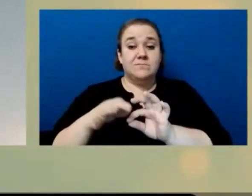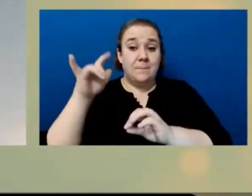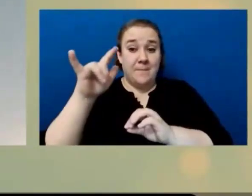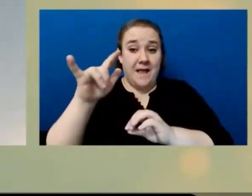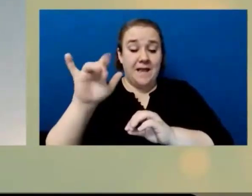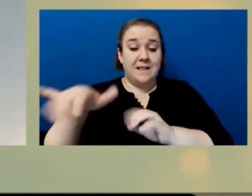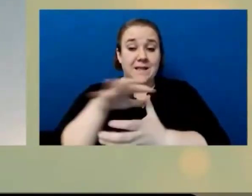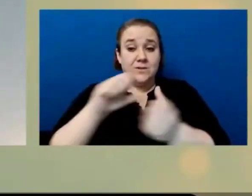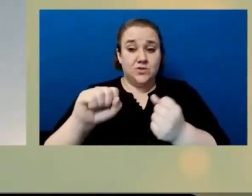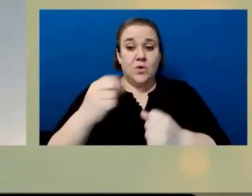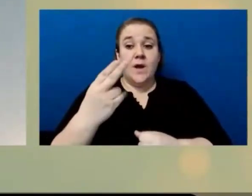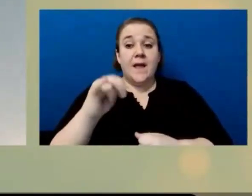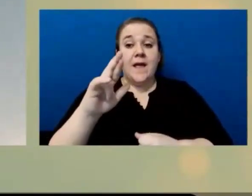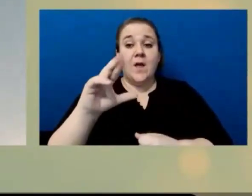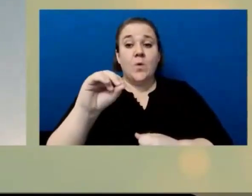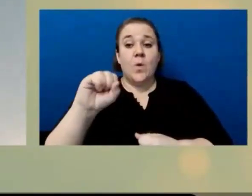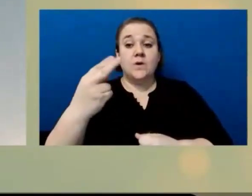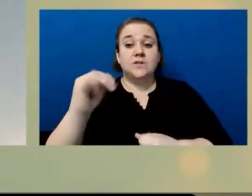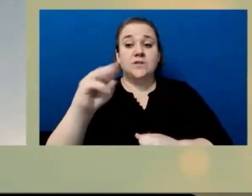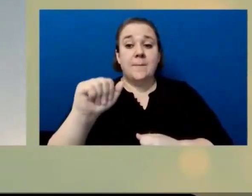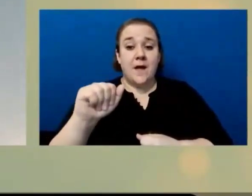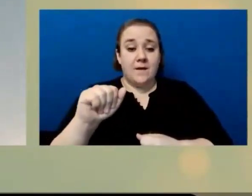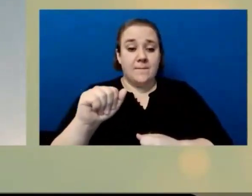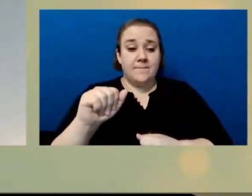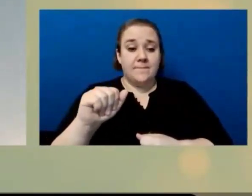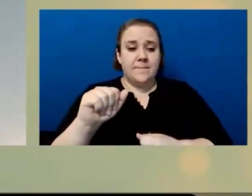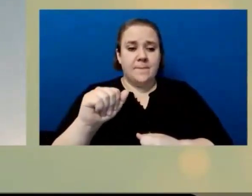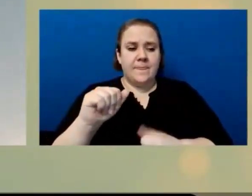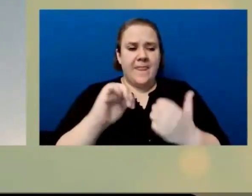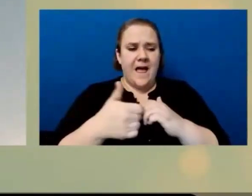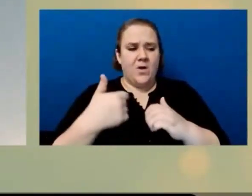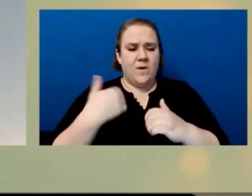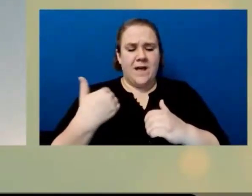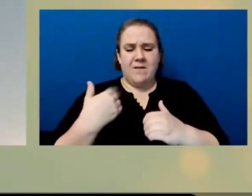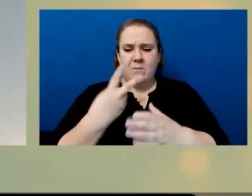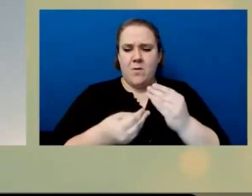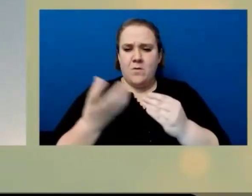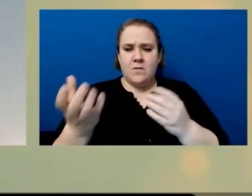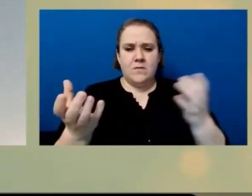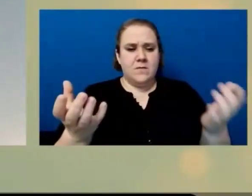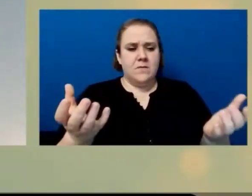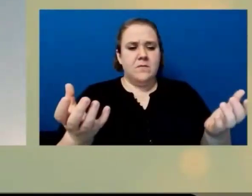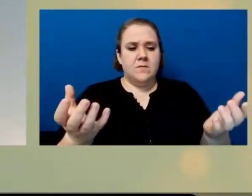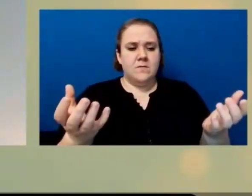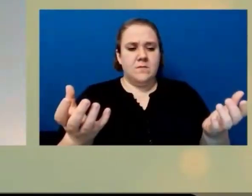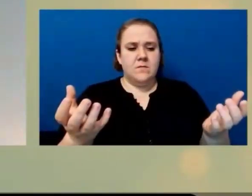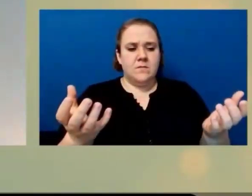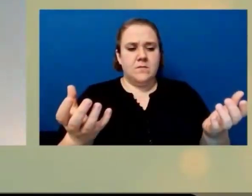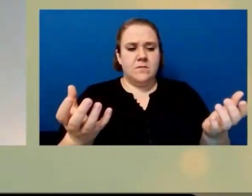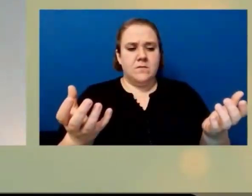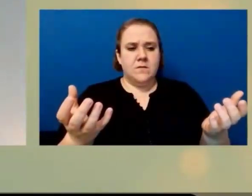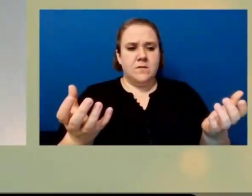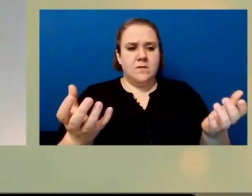Our connection is a soothing balm, but it is also in those bombs.